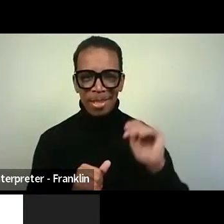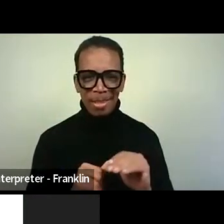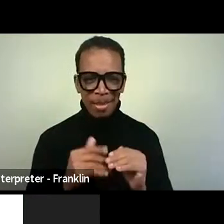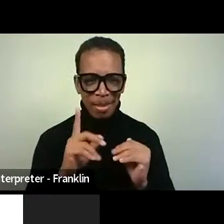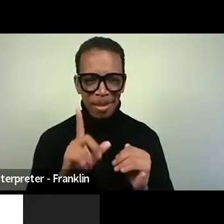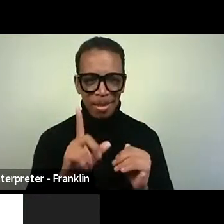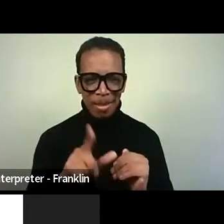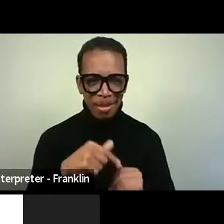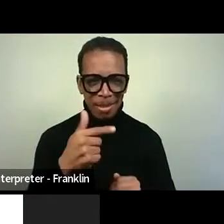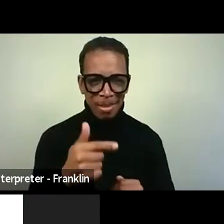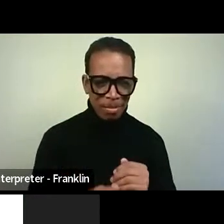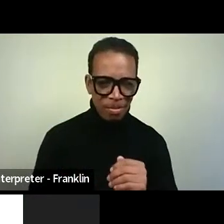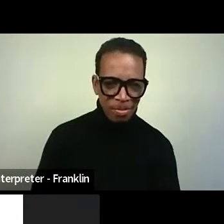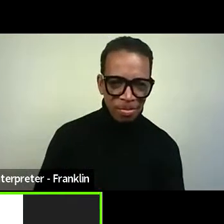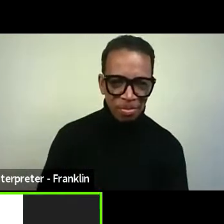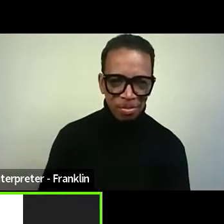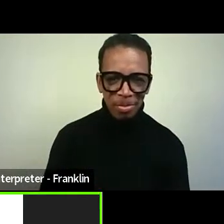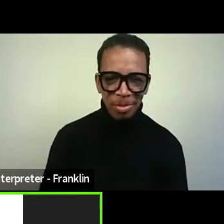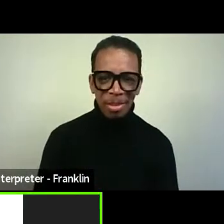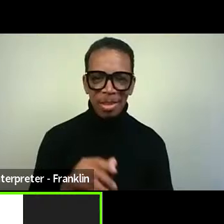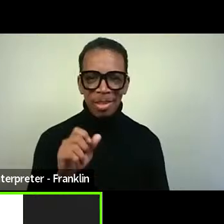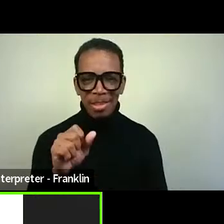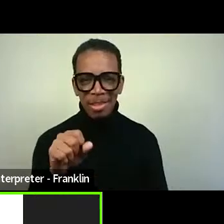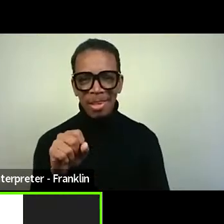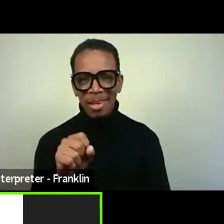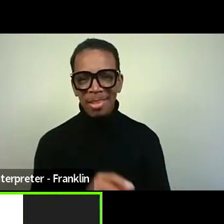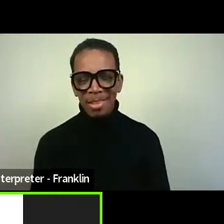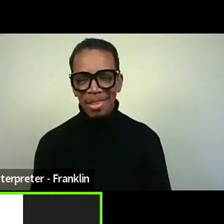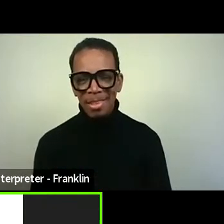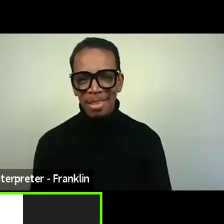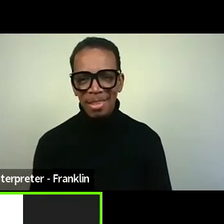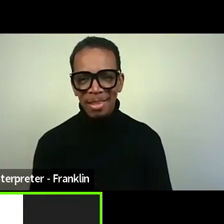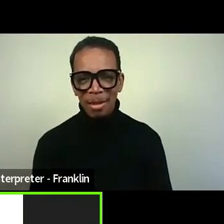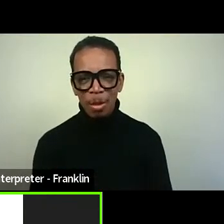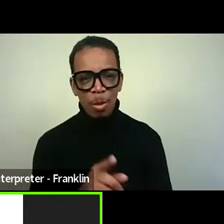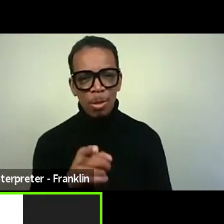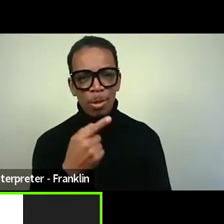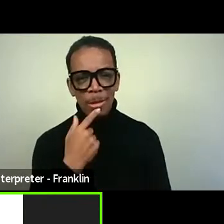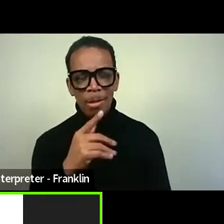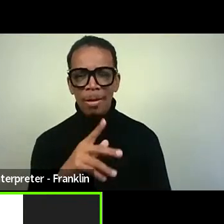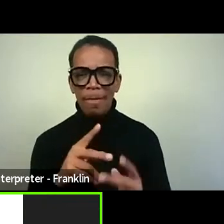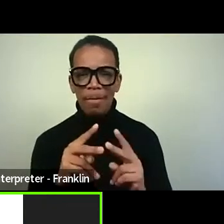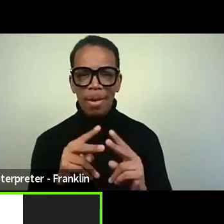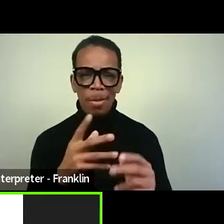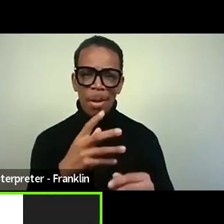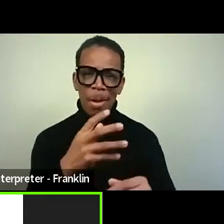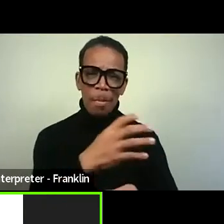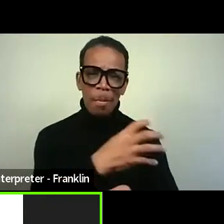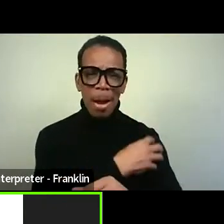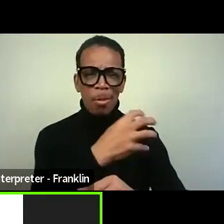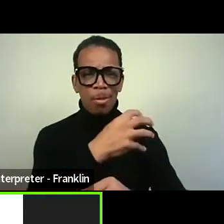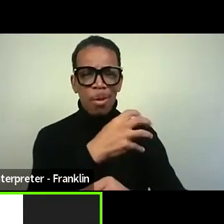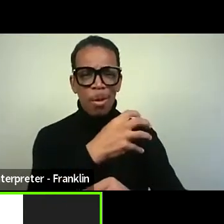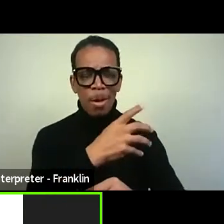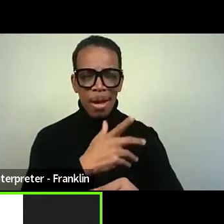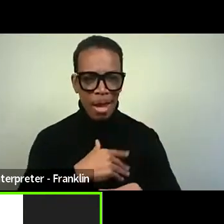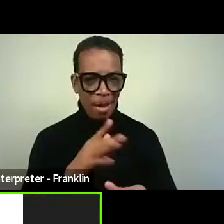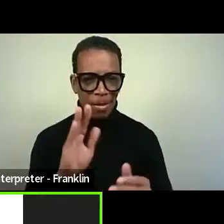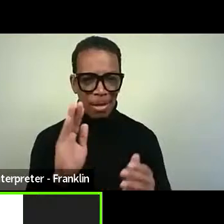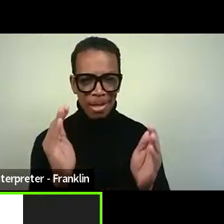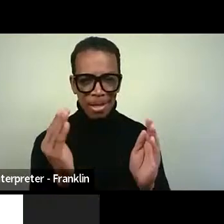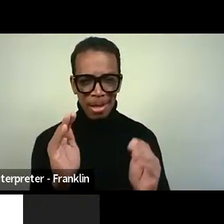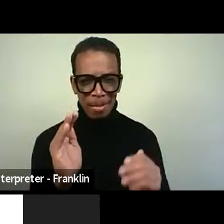to Corey real quick. Okay, yeah. What you said was very powerful. I have a similar experience as